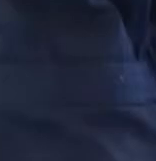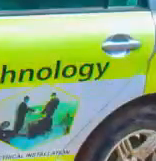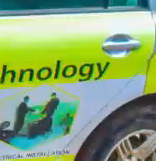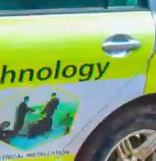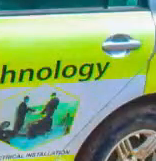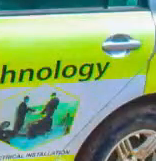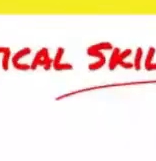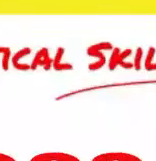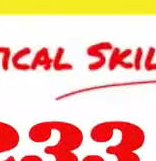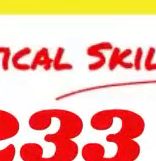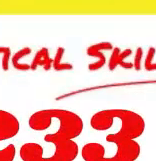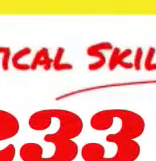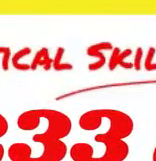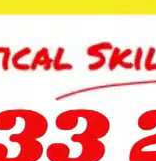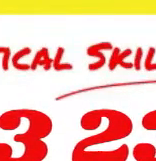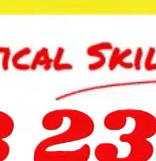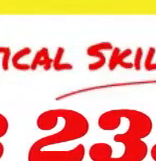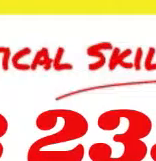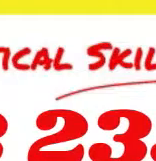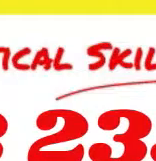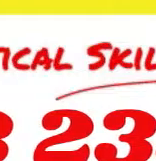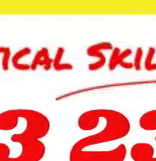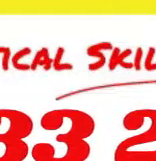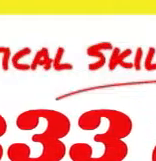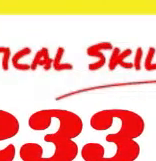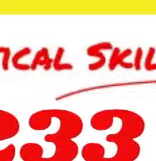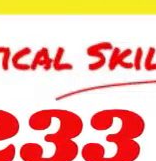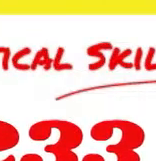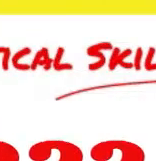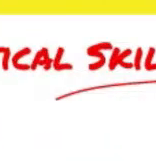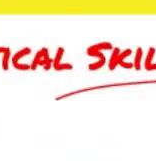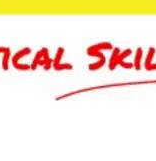Sensei College, my skills, my future.